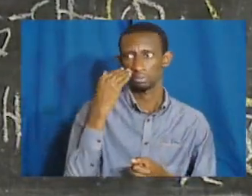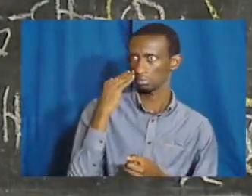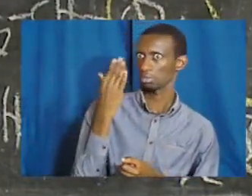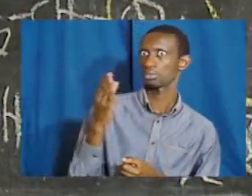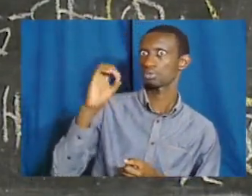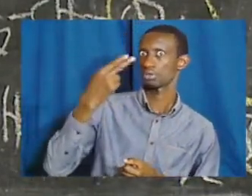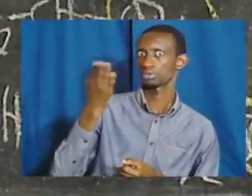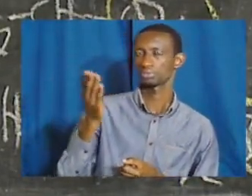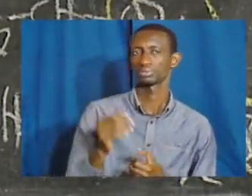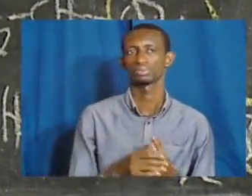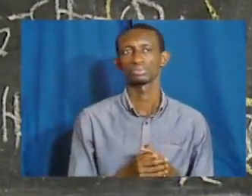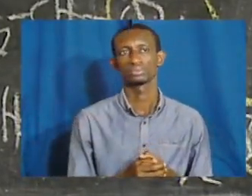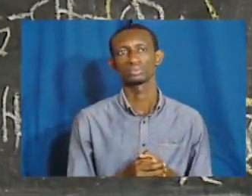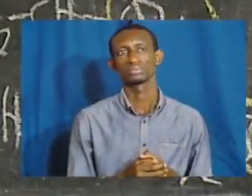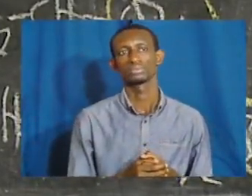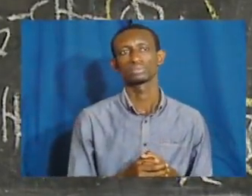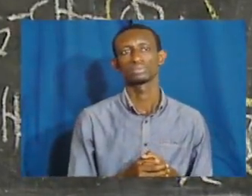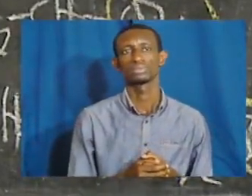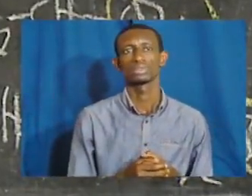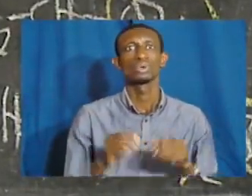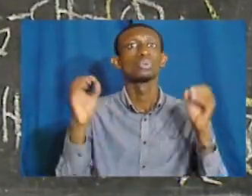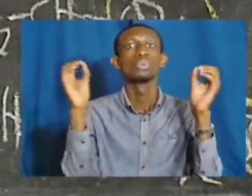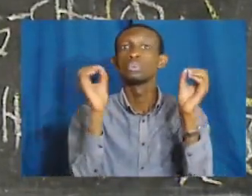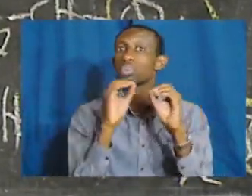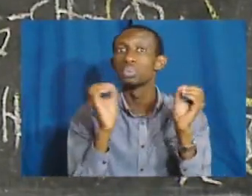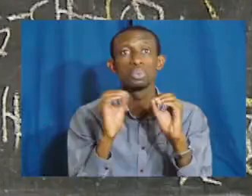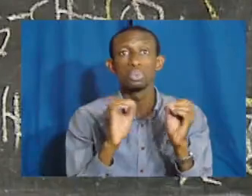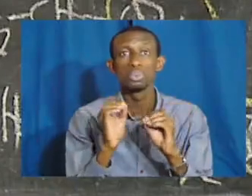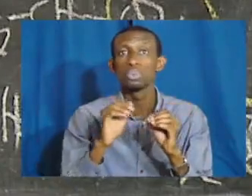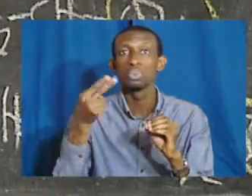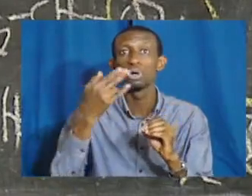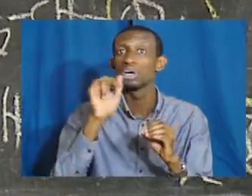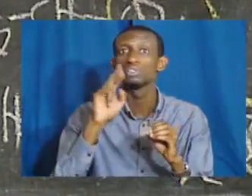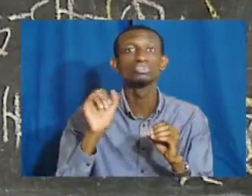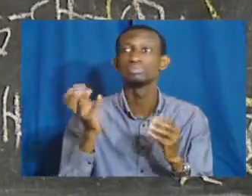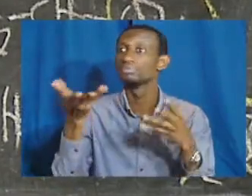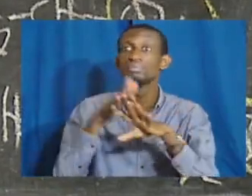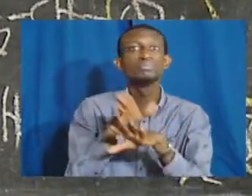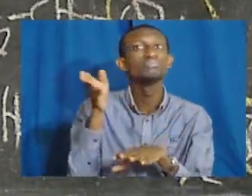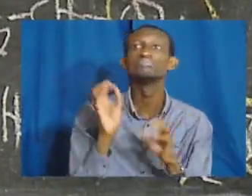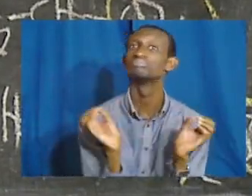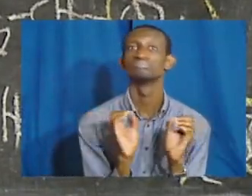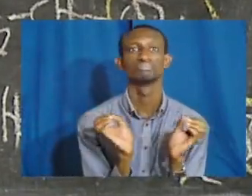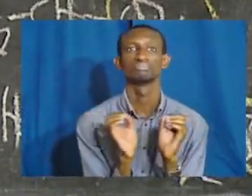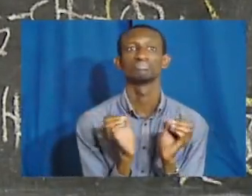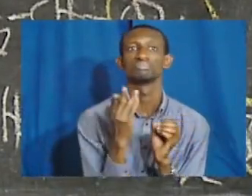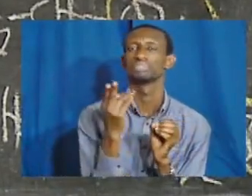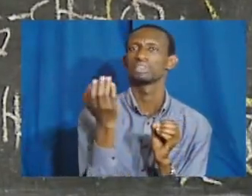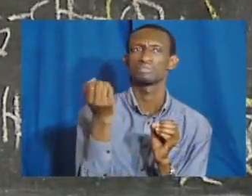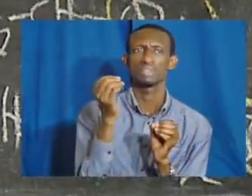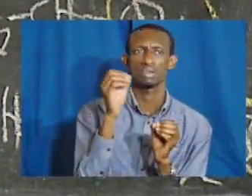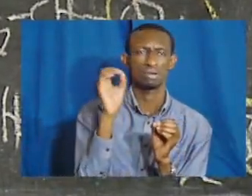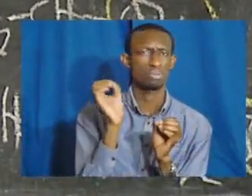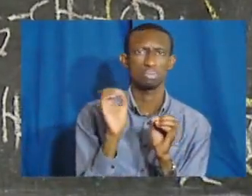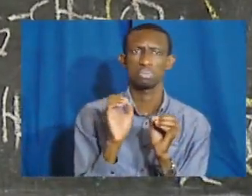OH, there is no hydrogen atom attached on this. This carbon containing the OH